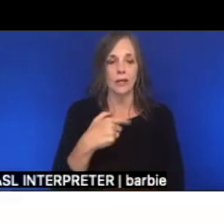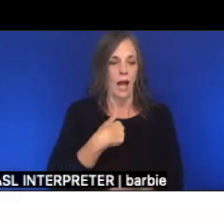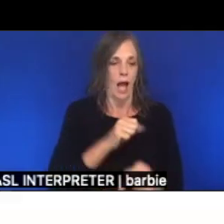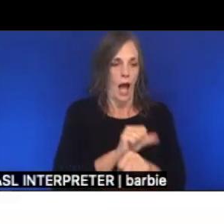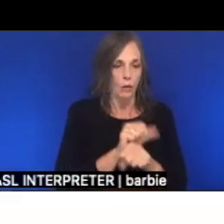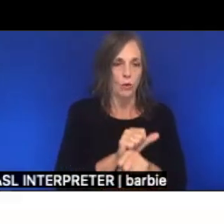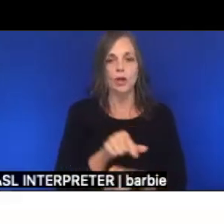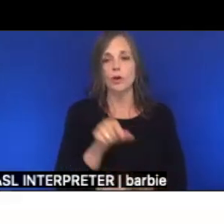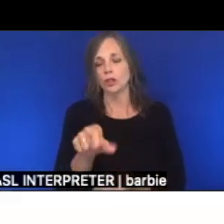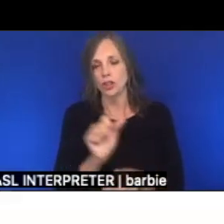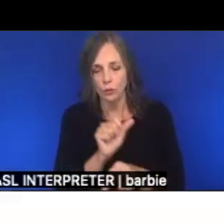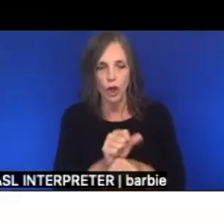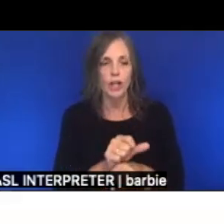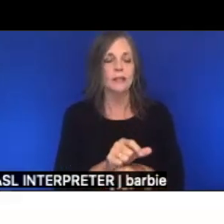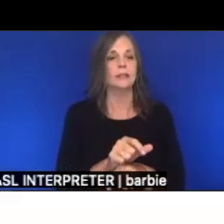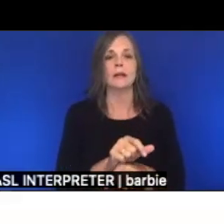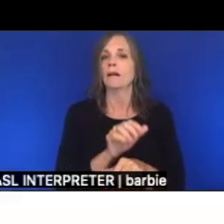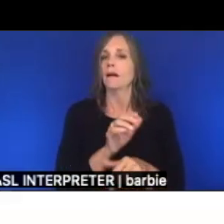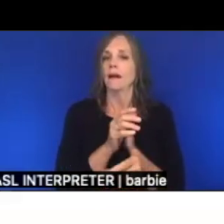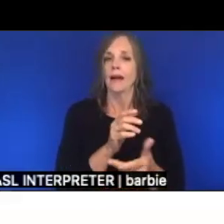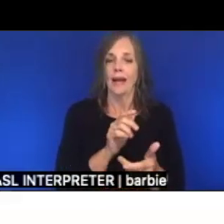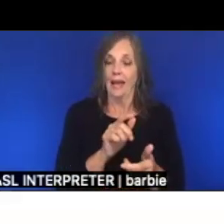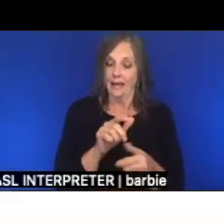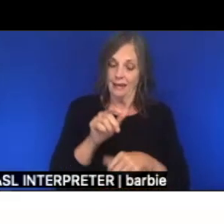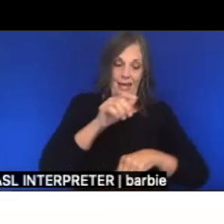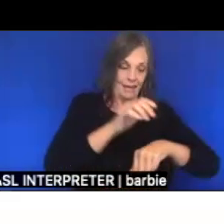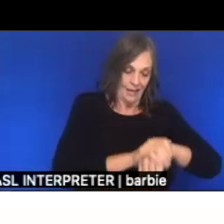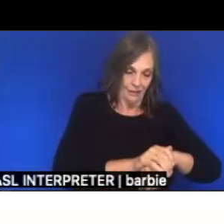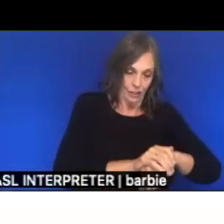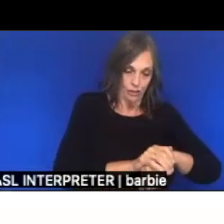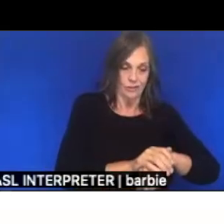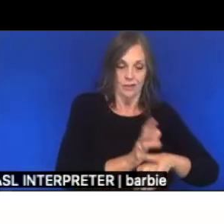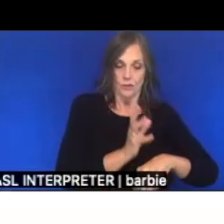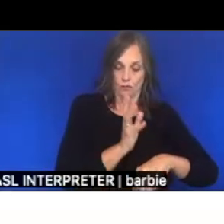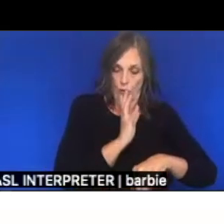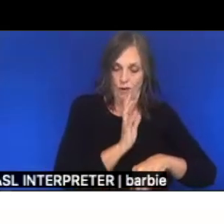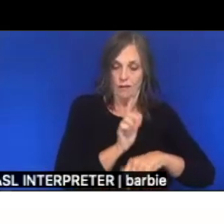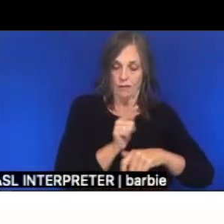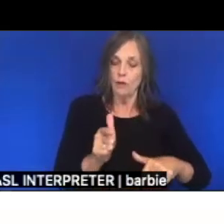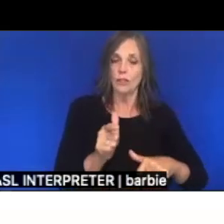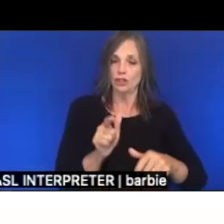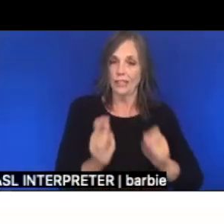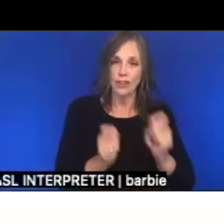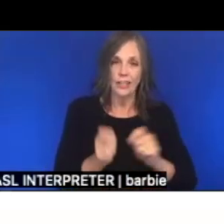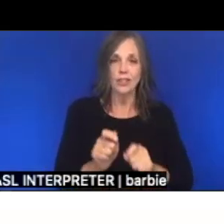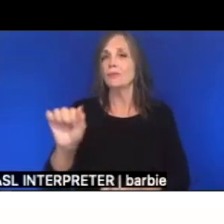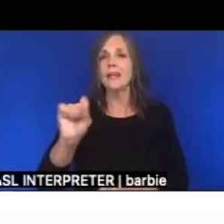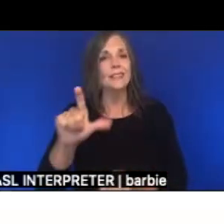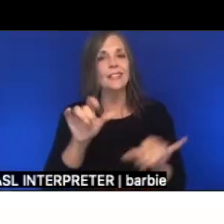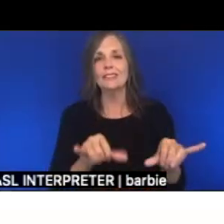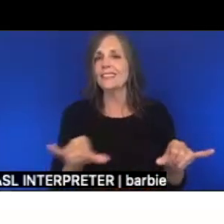she works. This changes in English, in spoken English, but in American Sign Language, it's just the same